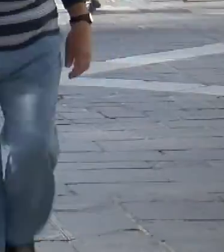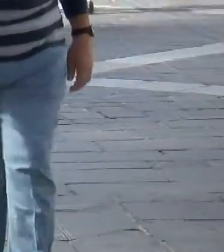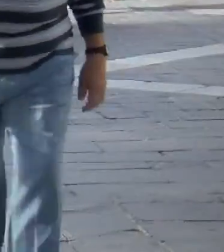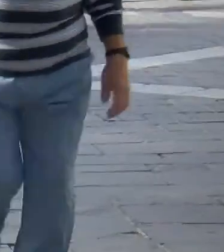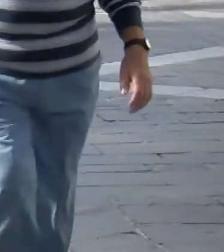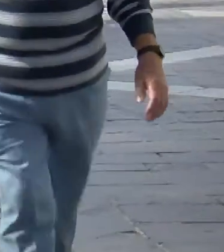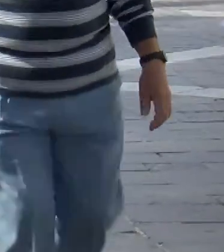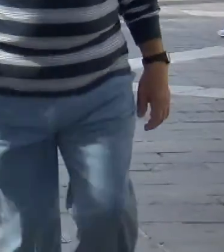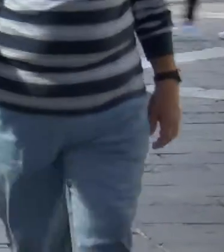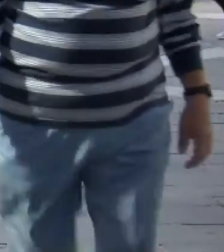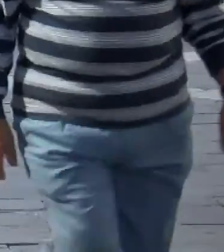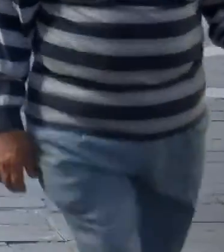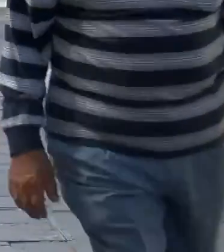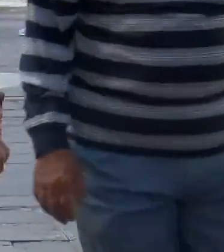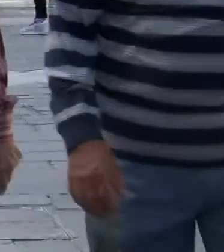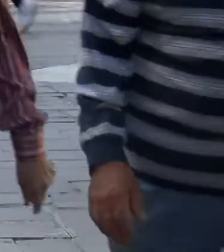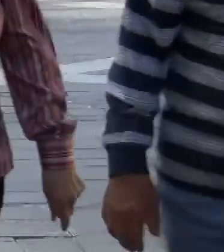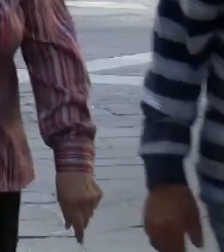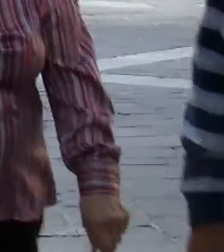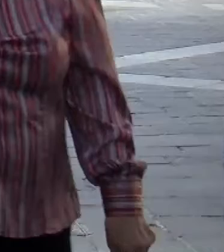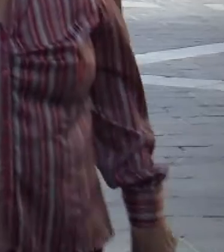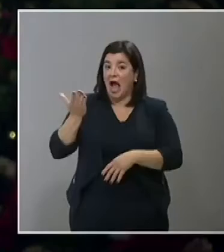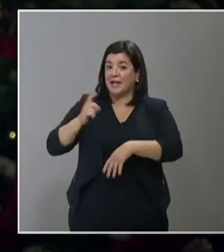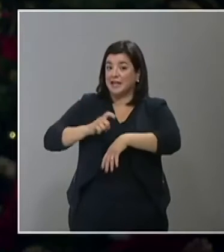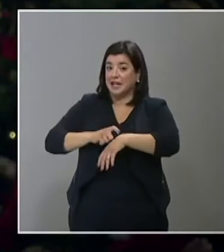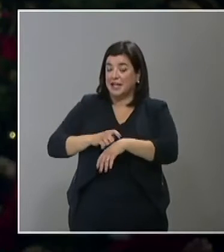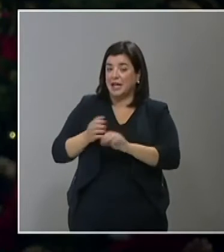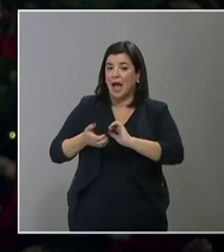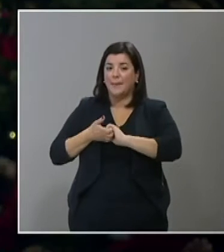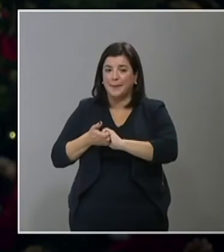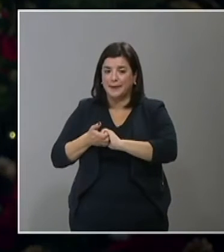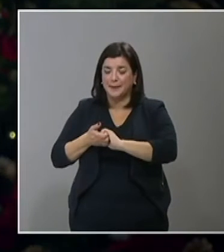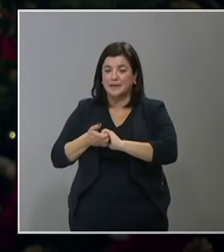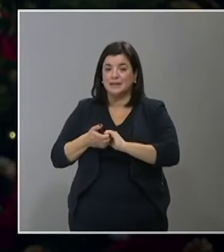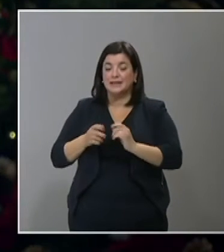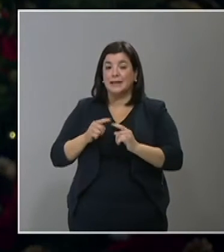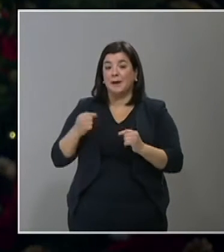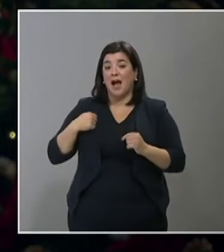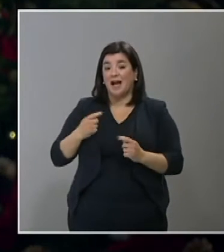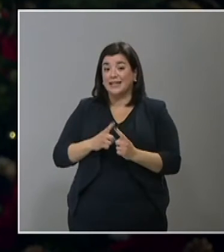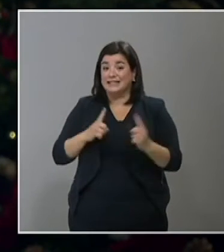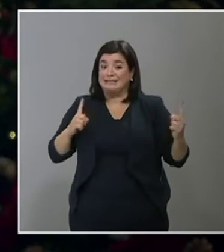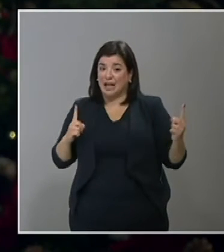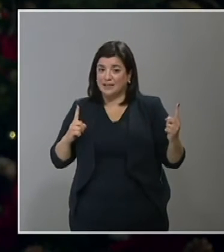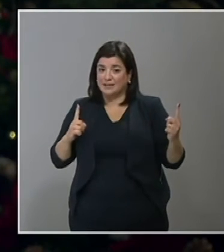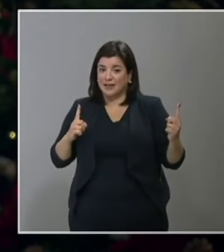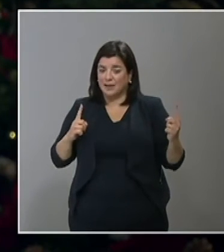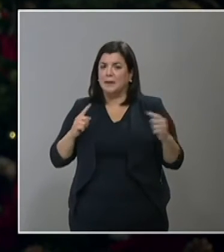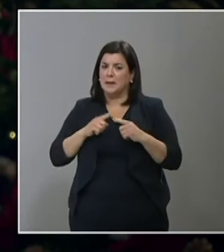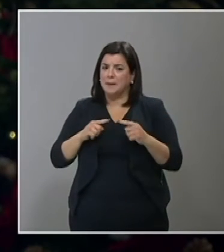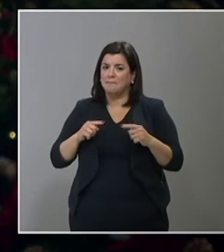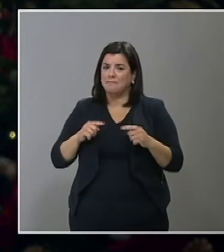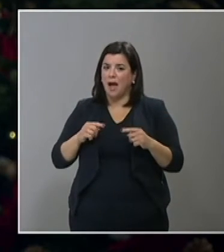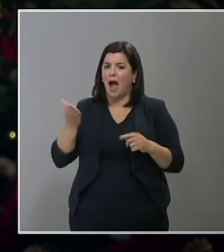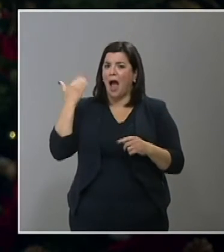sfidi din il-pandemija waslet ukoll għal affarijiet pożittivi. Minkejja distanza kellna l-ħin nagħmlu telefonati li fir-rutina ta'